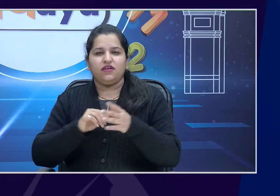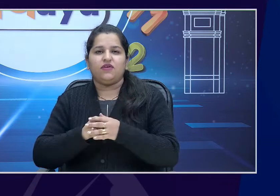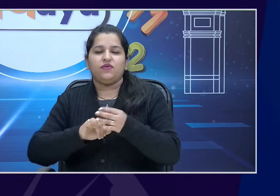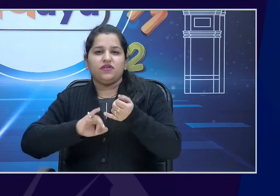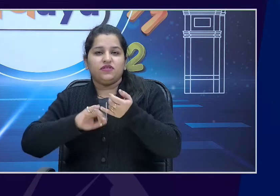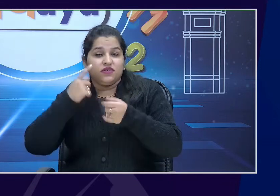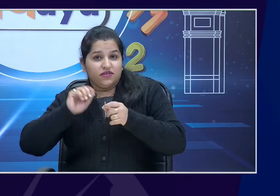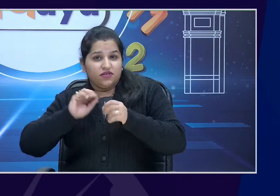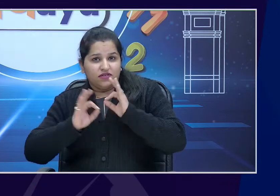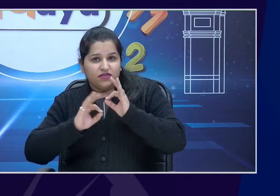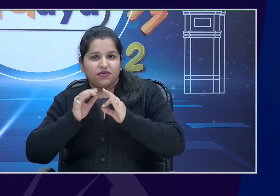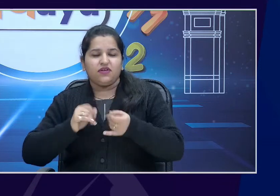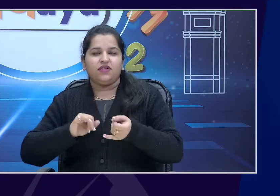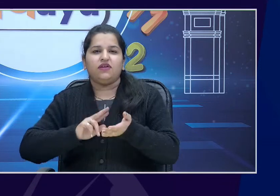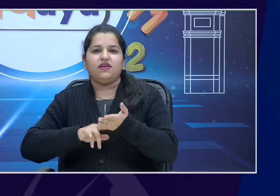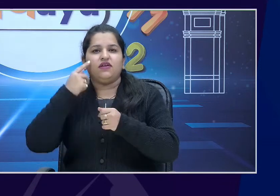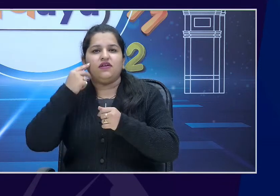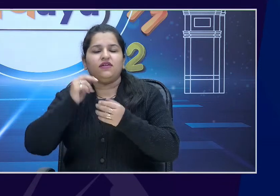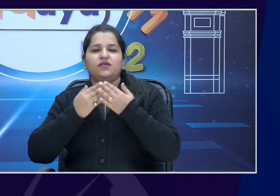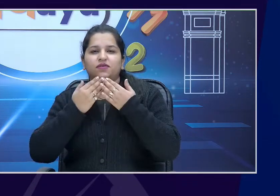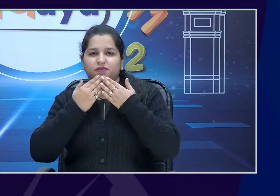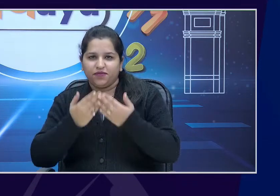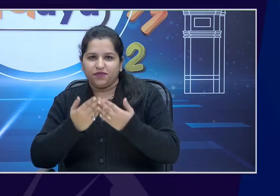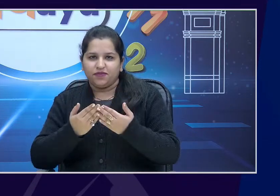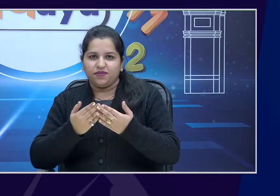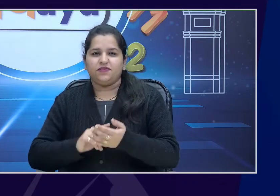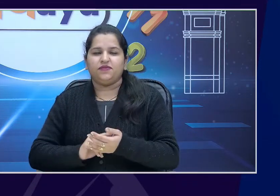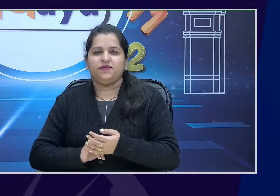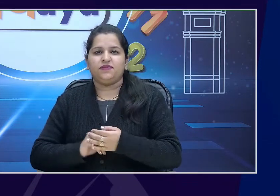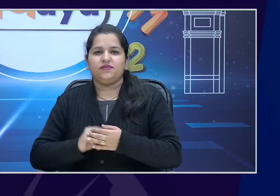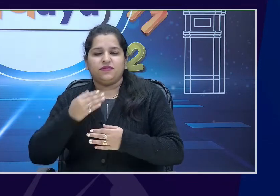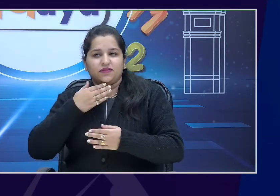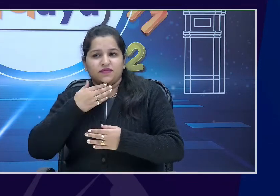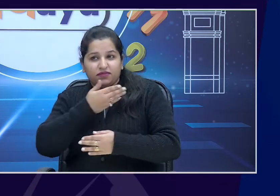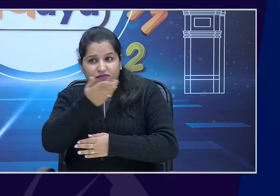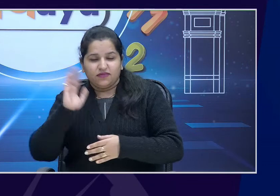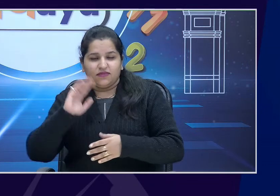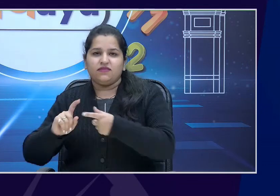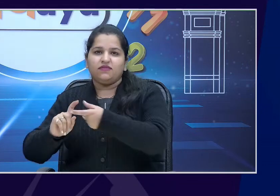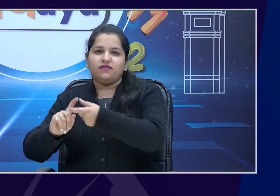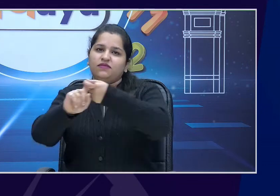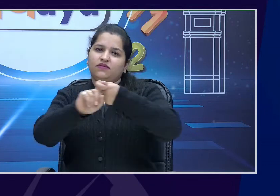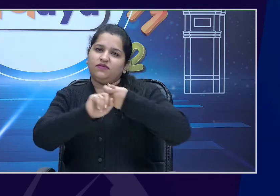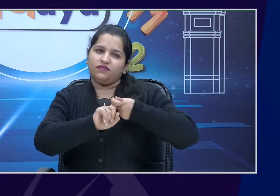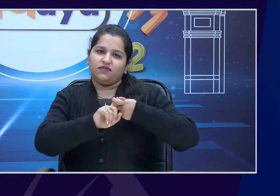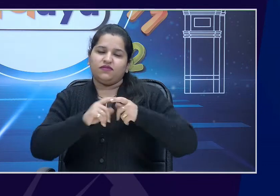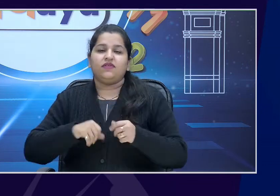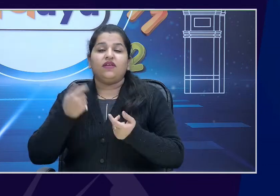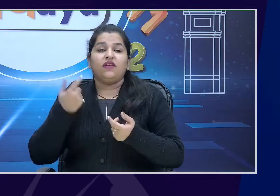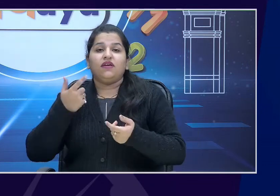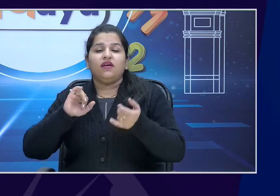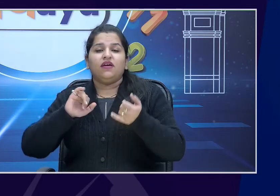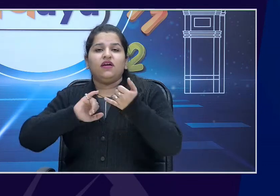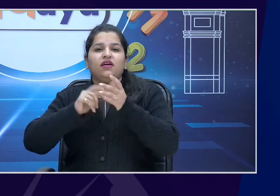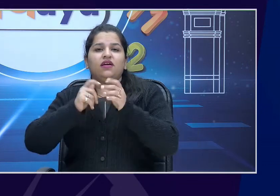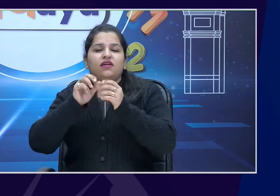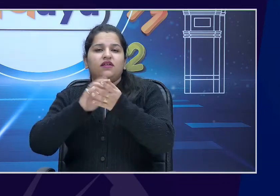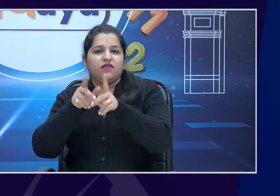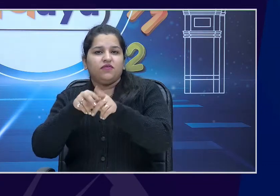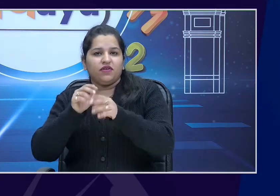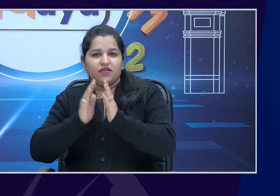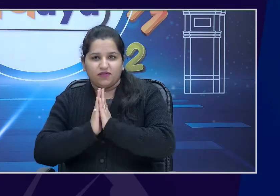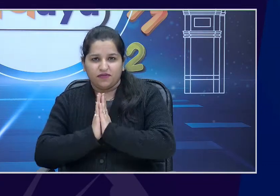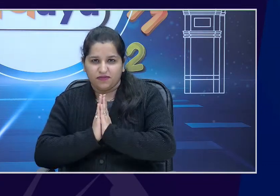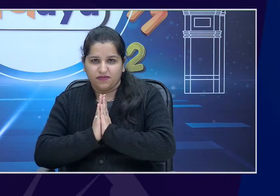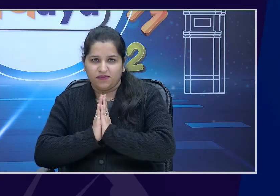Sachdeva. So, thank you, Nitisha. And so, students, stay connected to eVidya channel, and bye-bye. Namaskar.